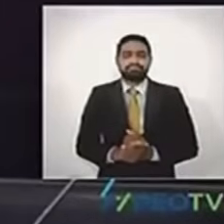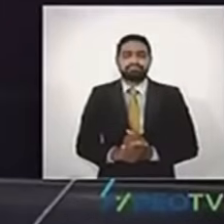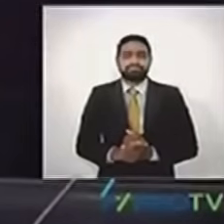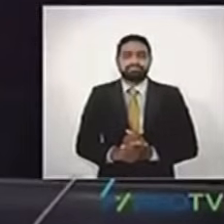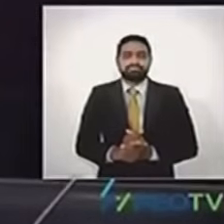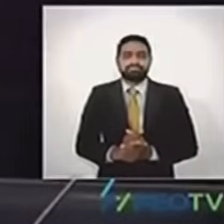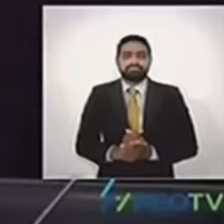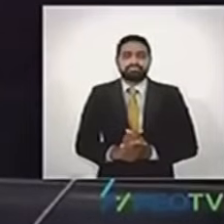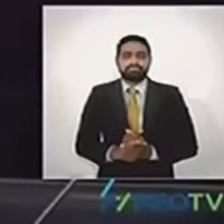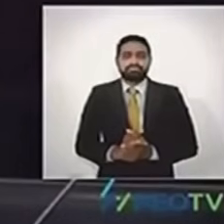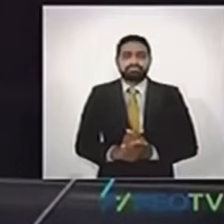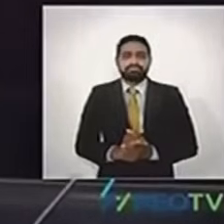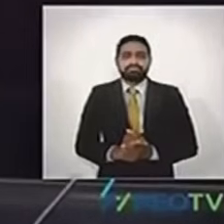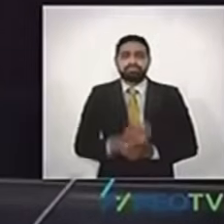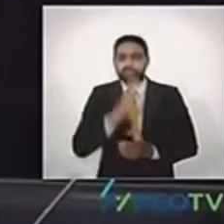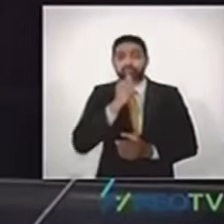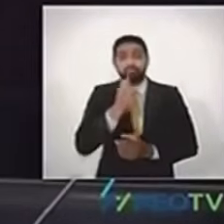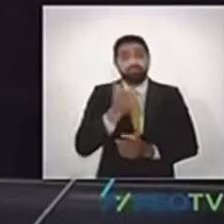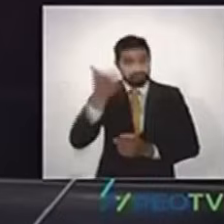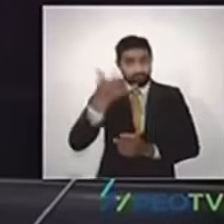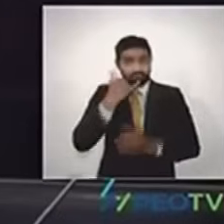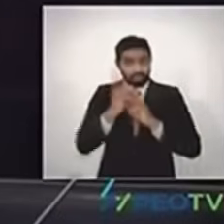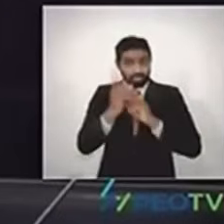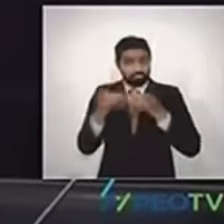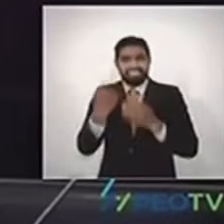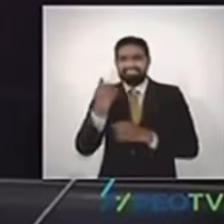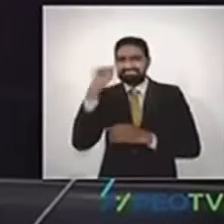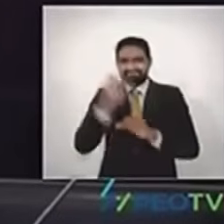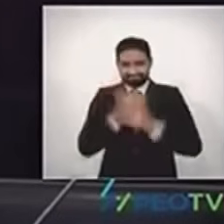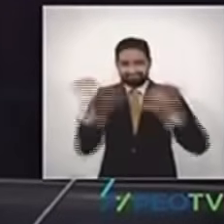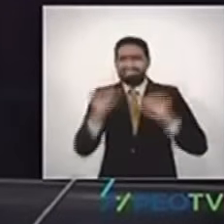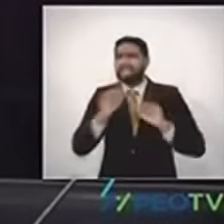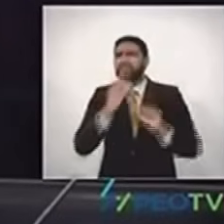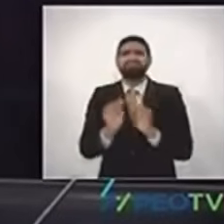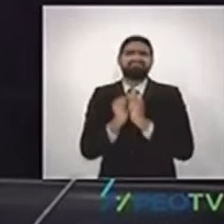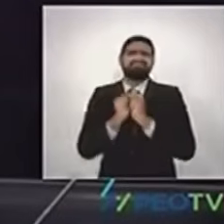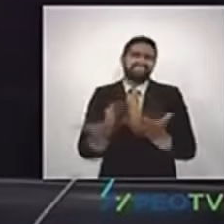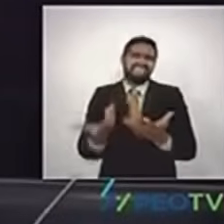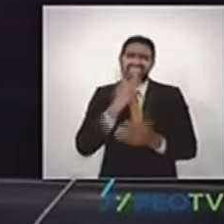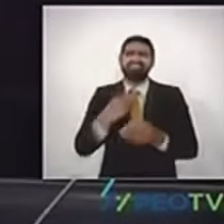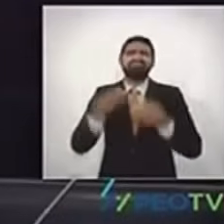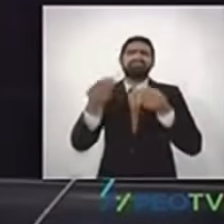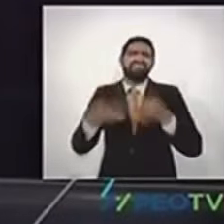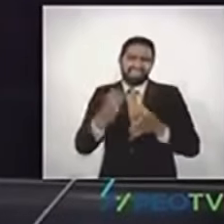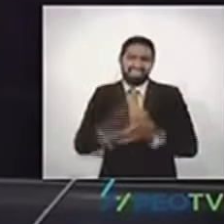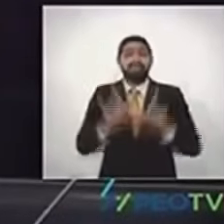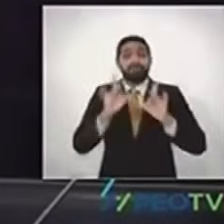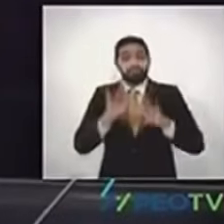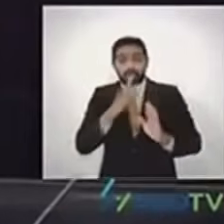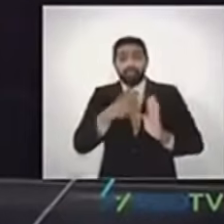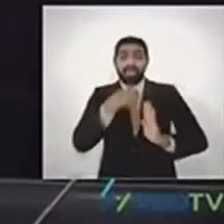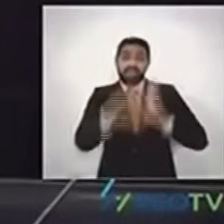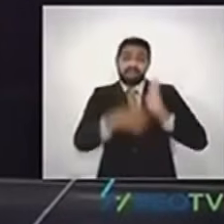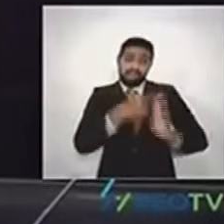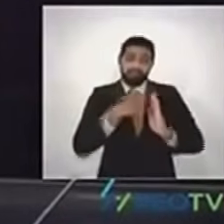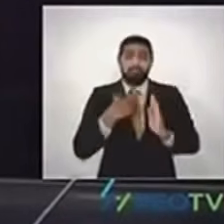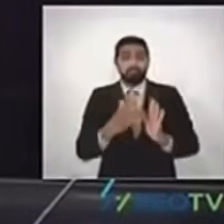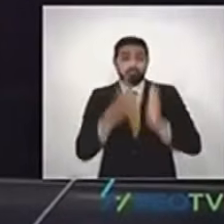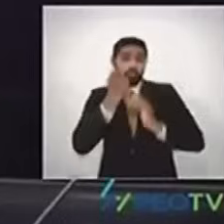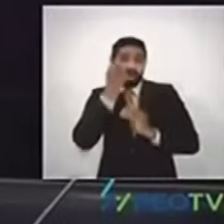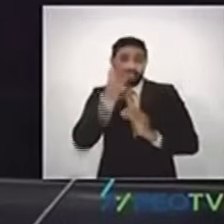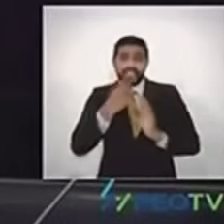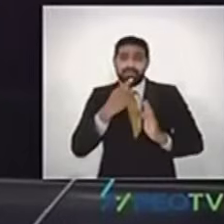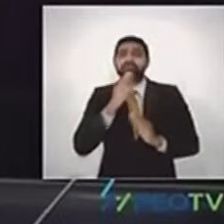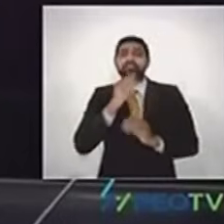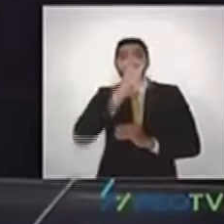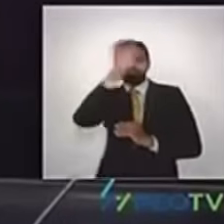This party staged a very unsuccessful protest yesterday. When all parties in other countries are trying to unite and save their countries from the virus, the